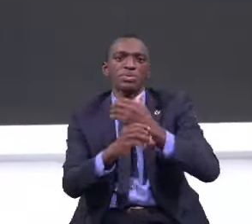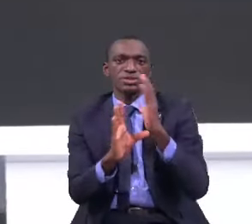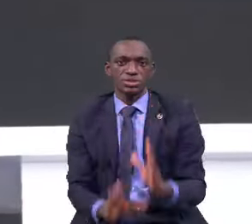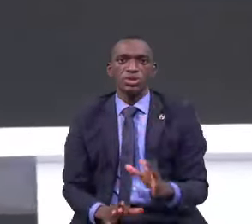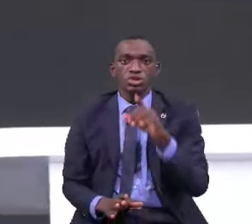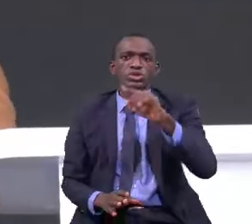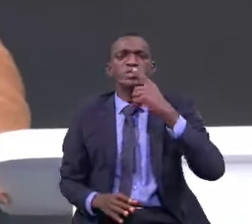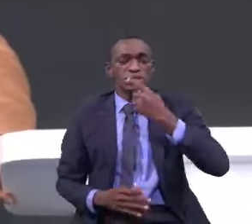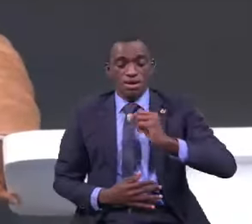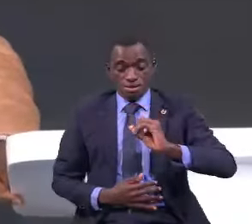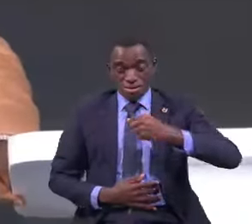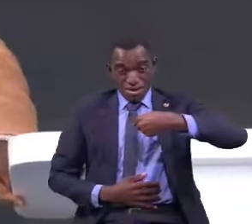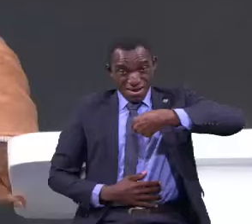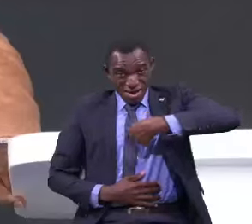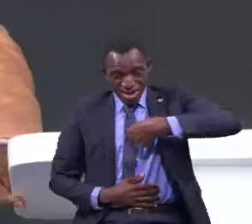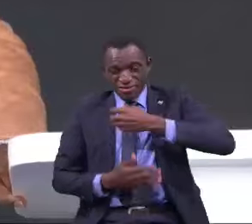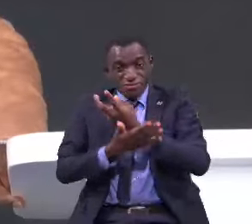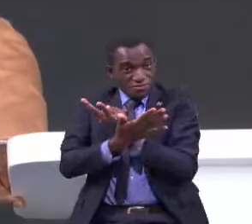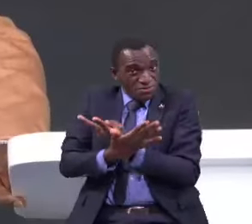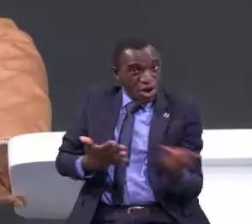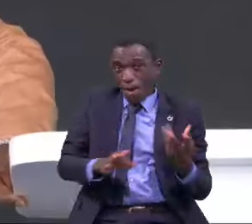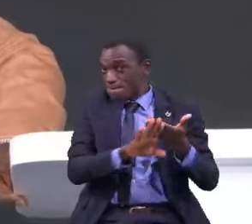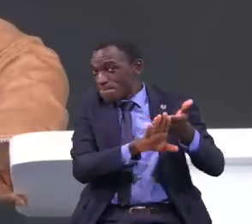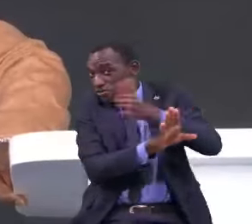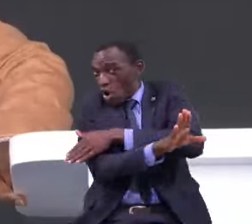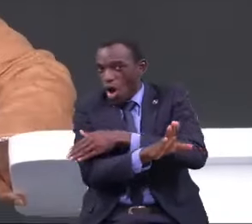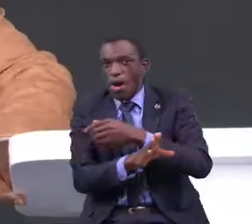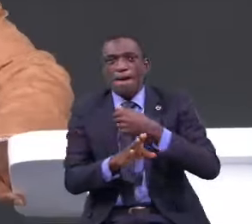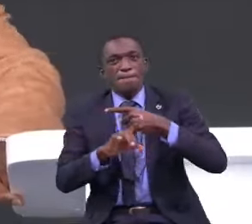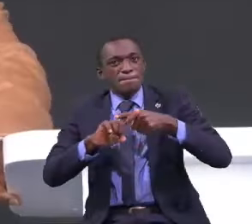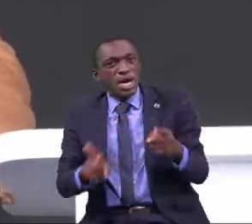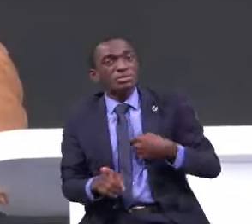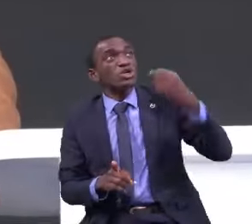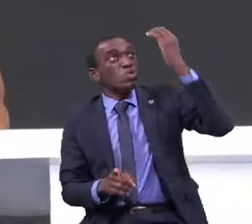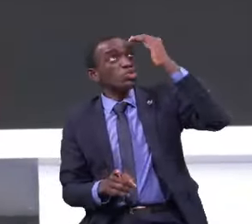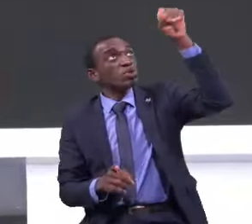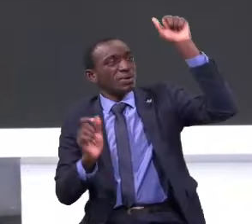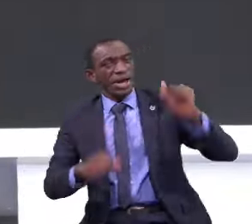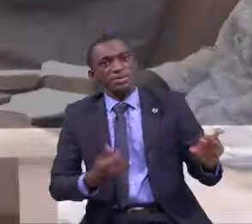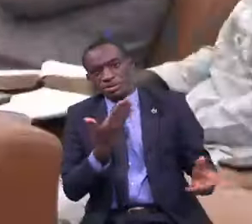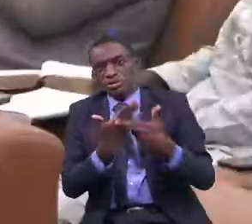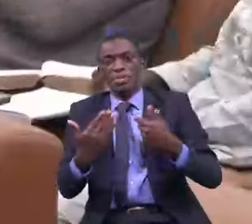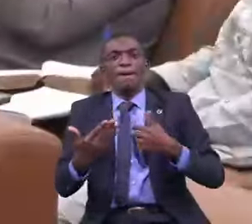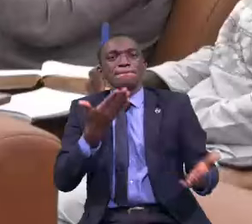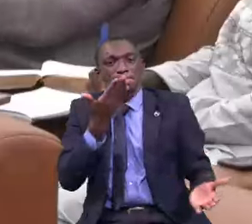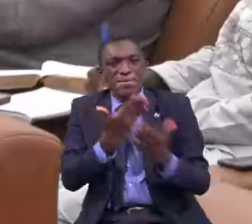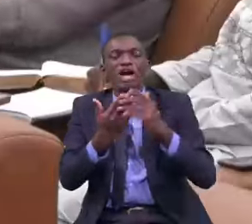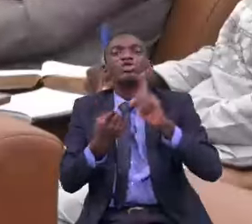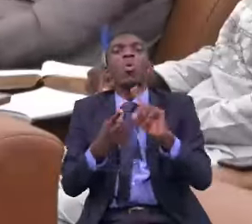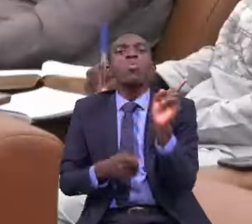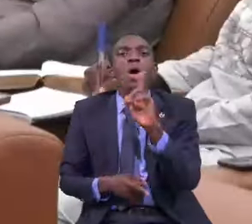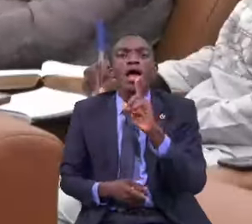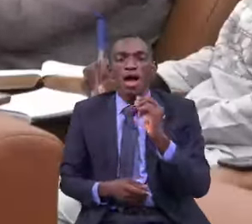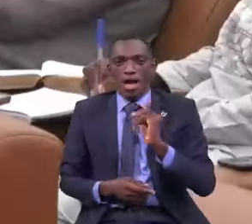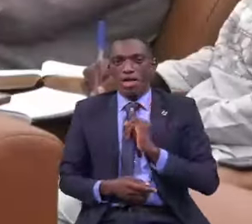I failed, but I know you can restore me back to where I ought to be.